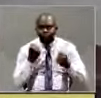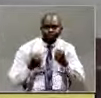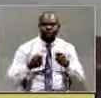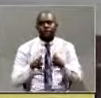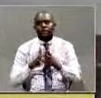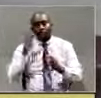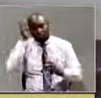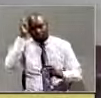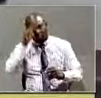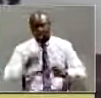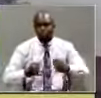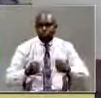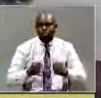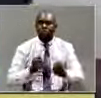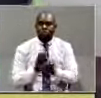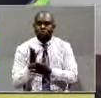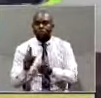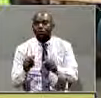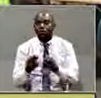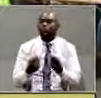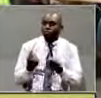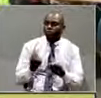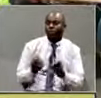but they're okay, they are fit. I'm here